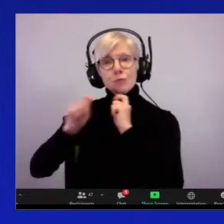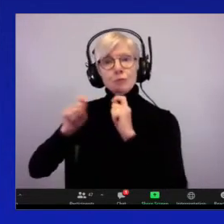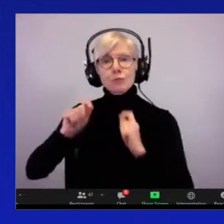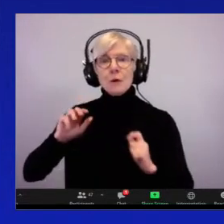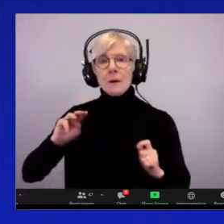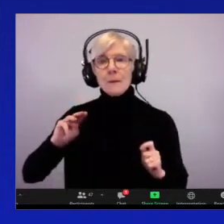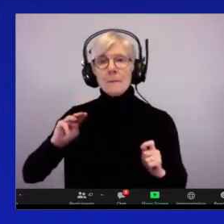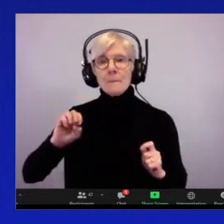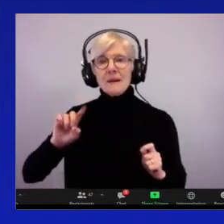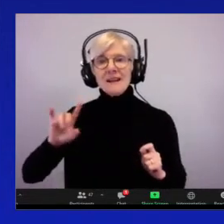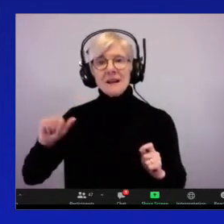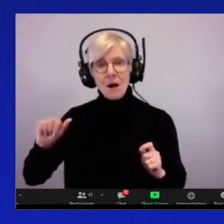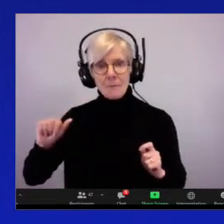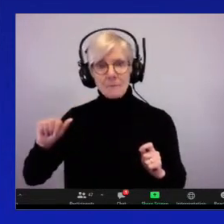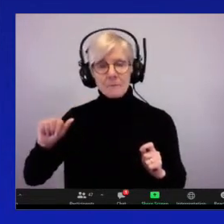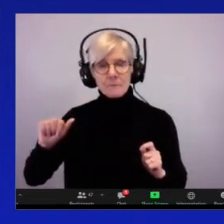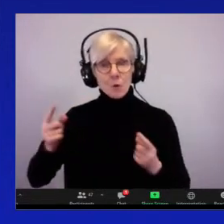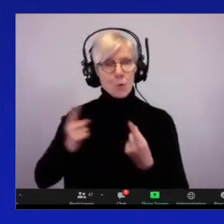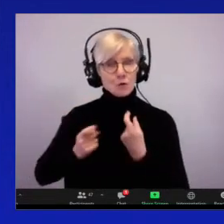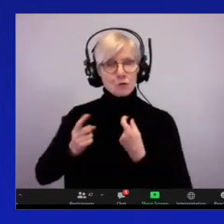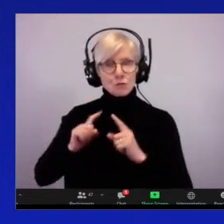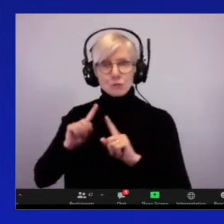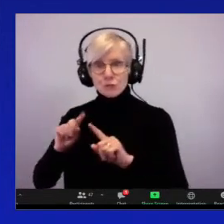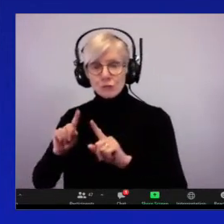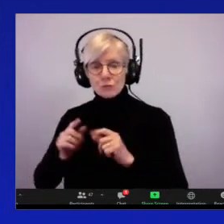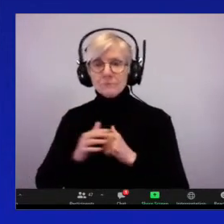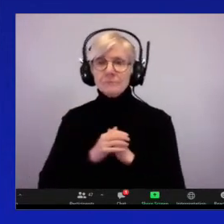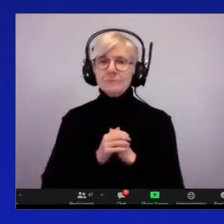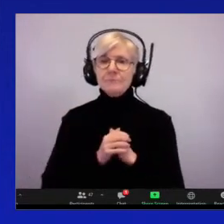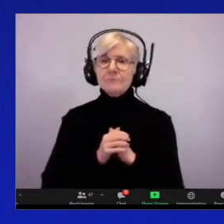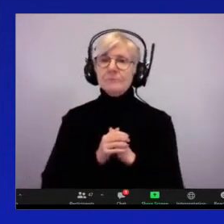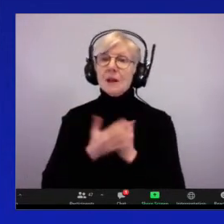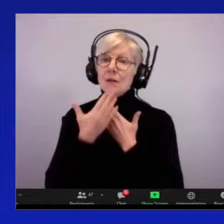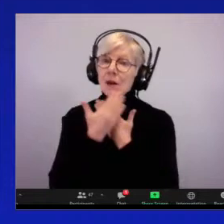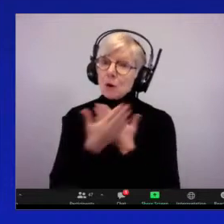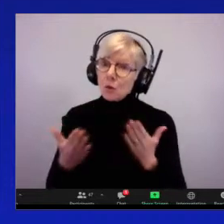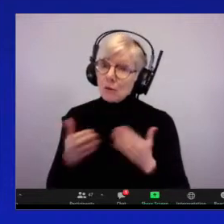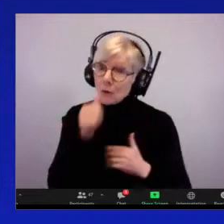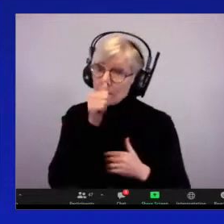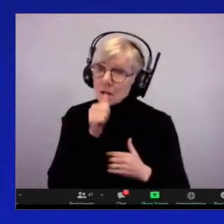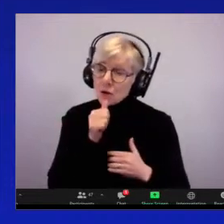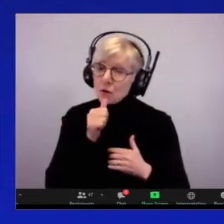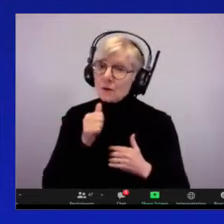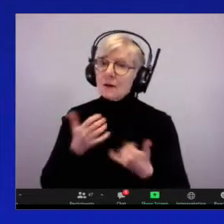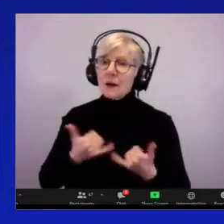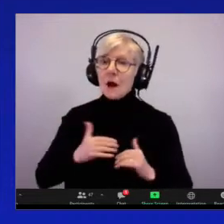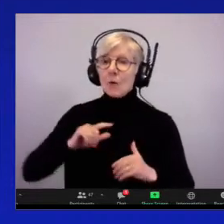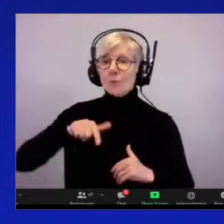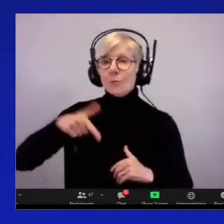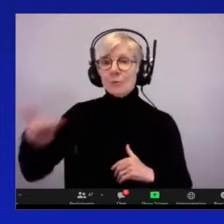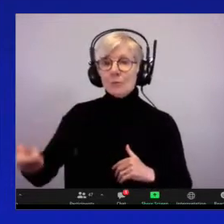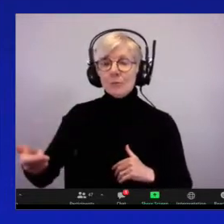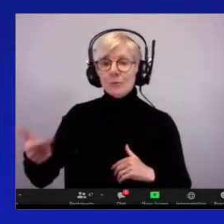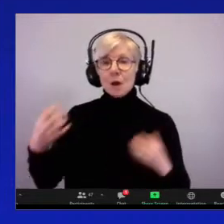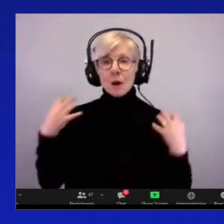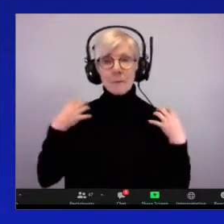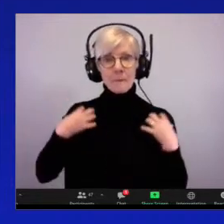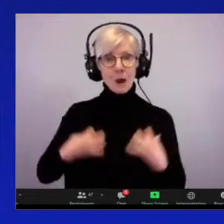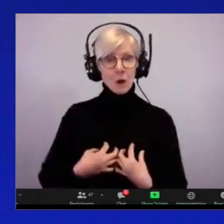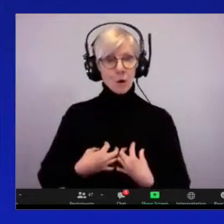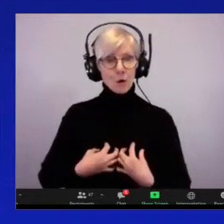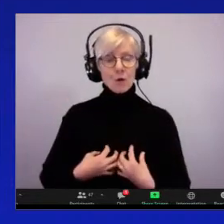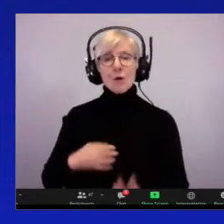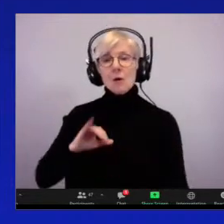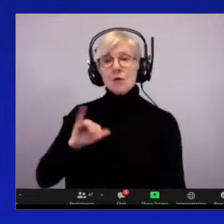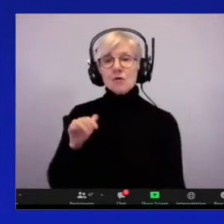aux questions des médias. Thank you very much for your patience. At this time, I would like to invite Mayor Jim Watson to say a few